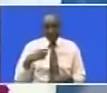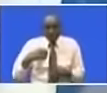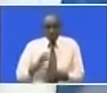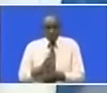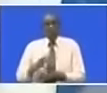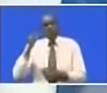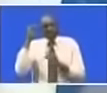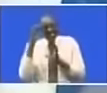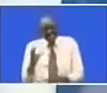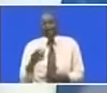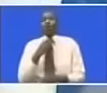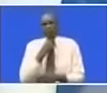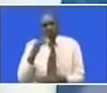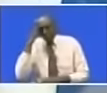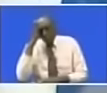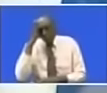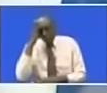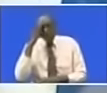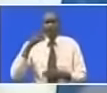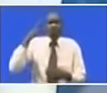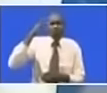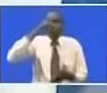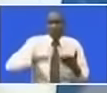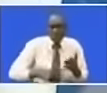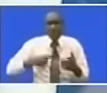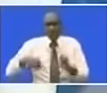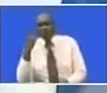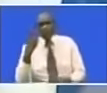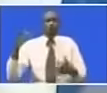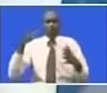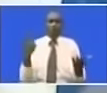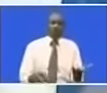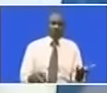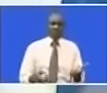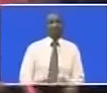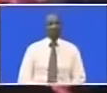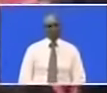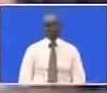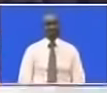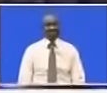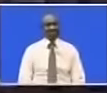to politicians seeking to understand what the future holds for them.